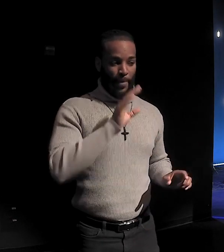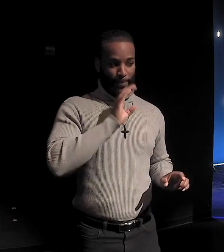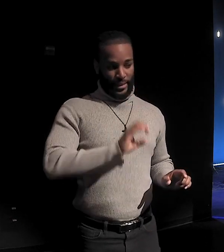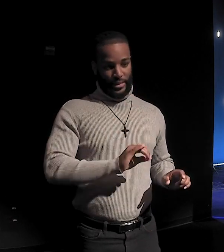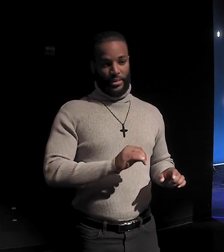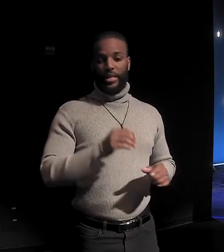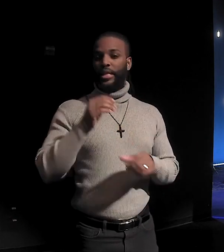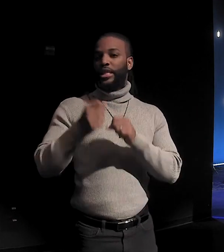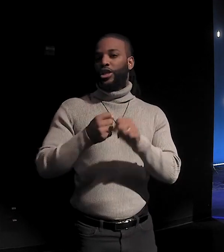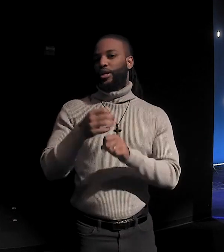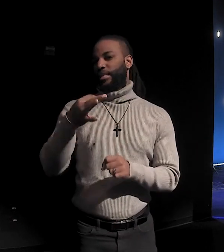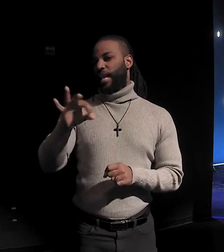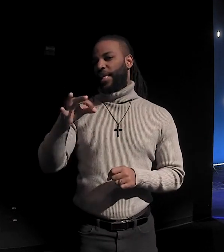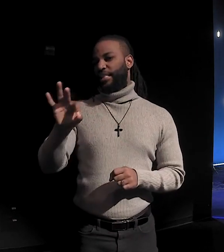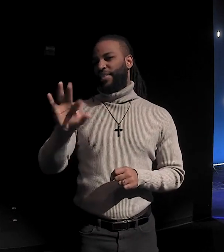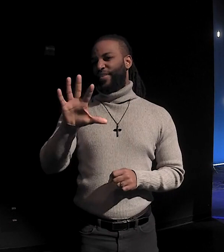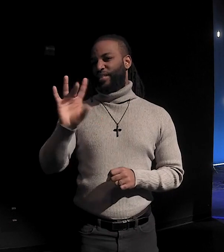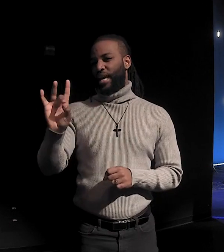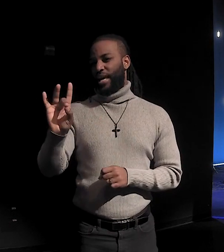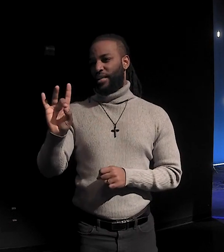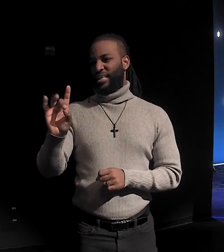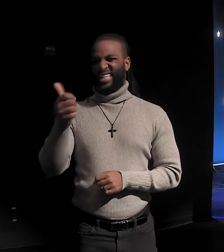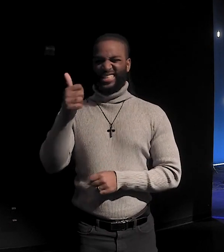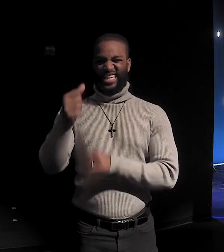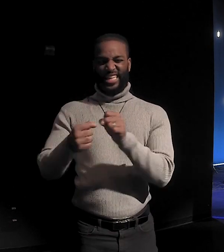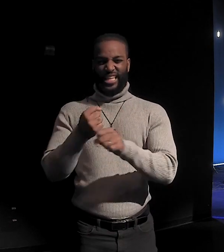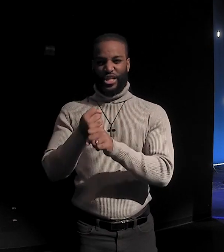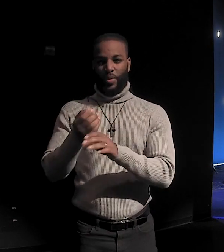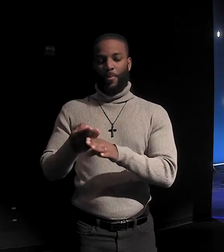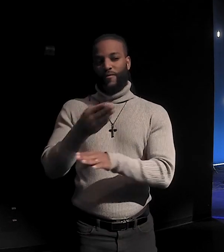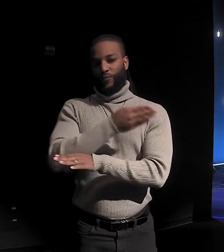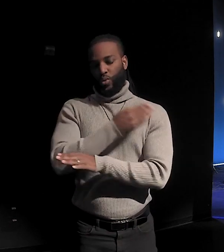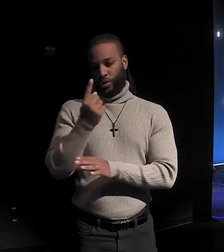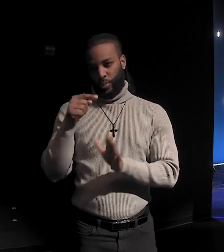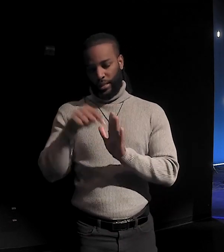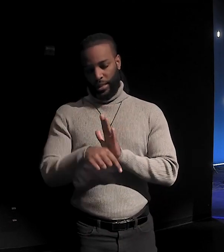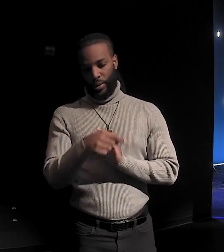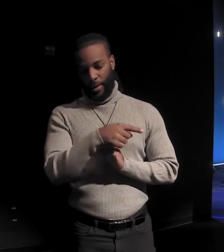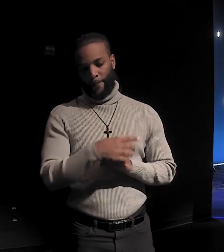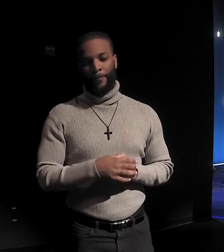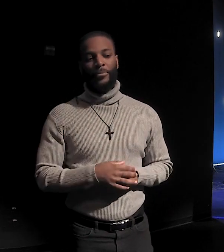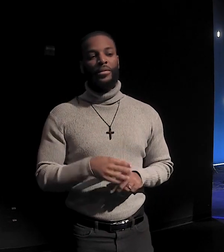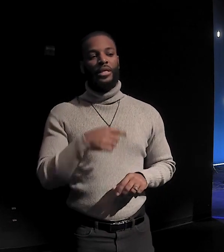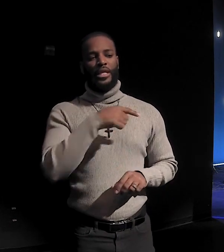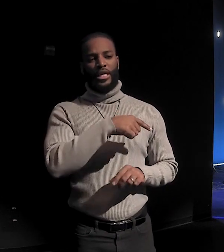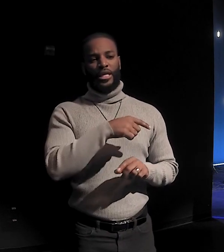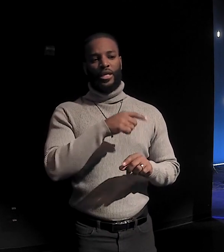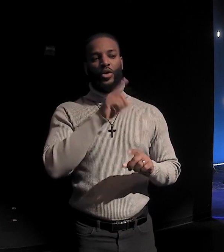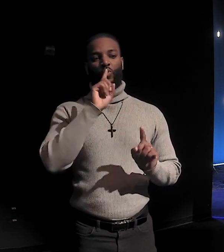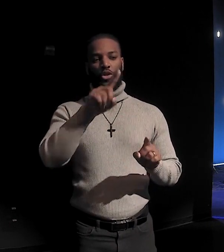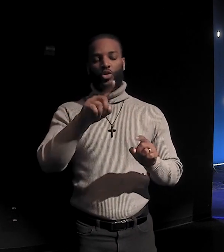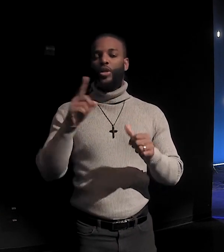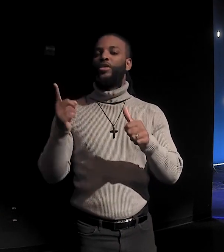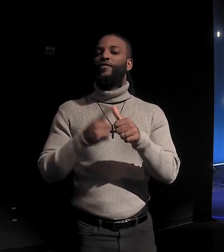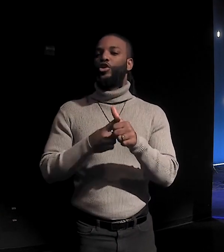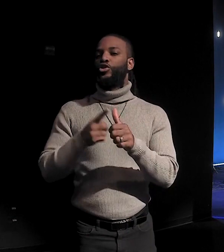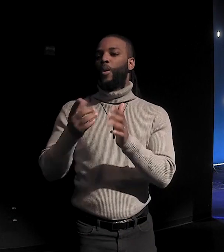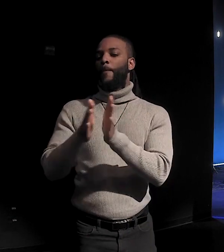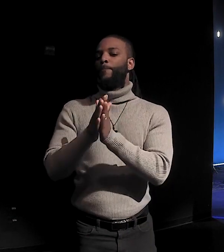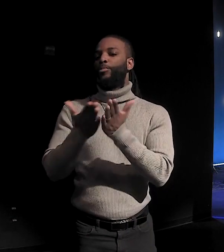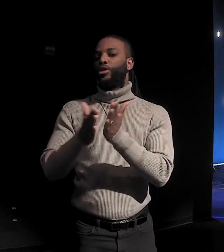In 1958, like 10 years before he was brutally assassinated, he was at his first ever book